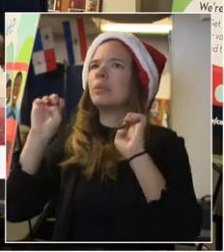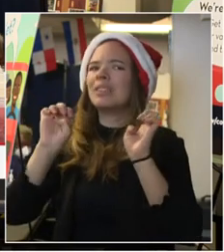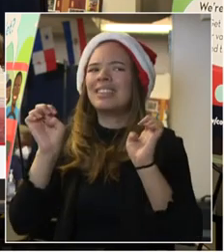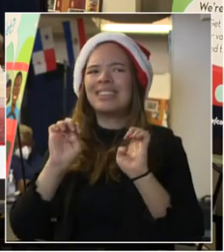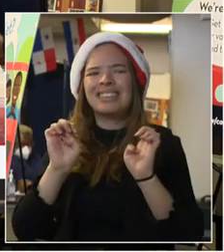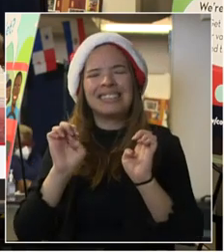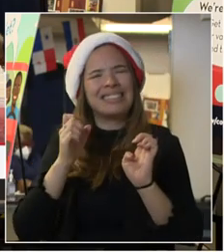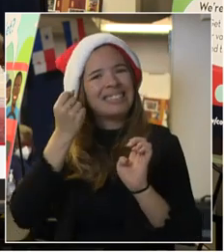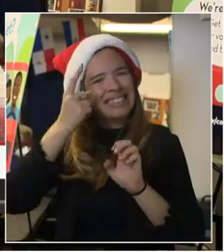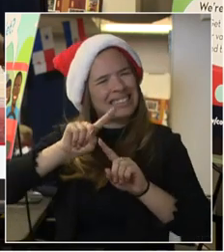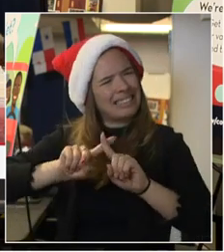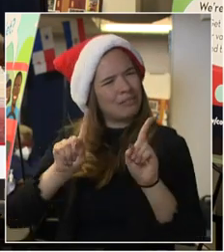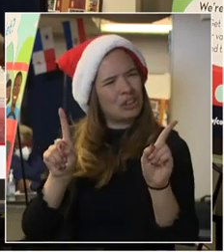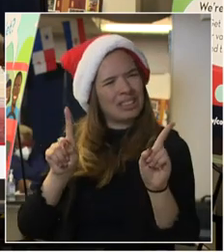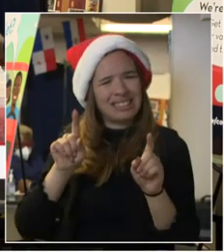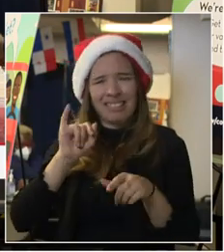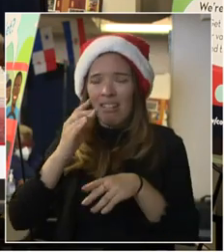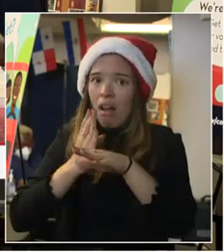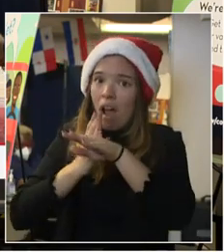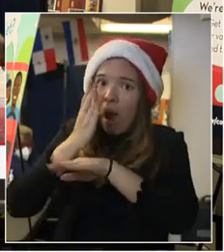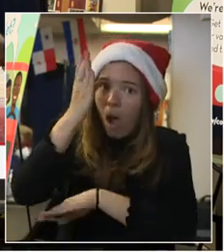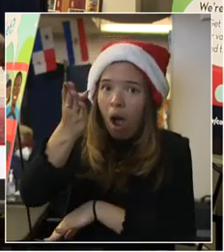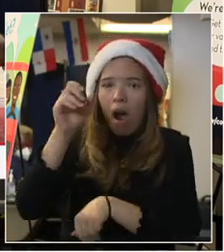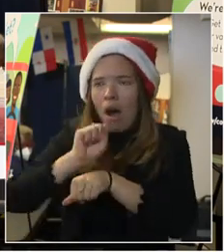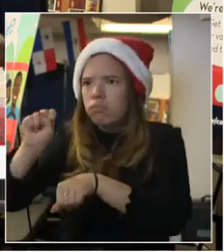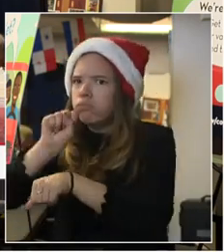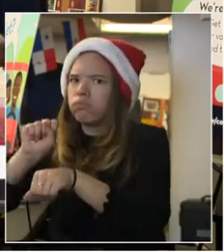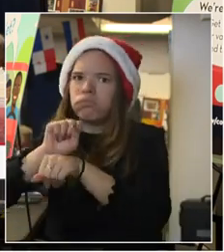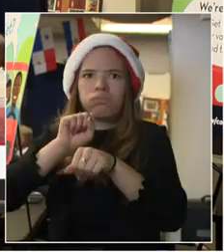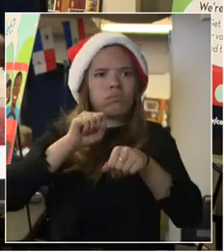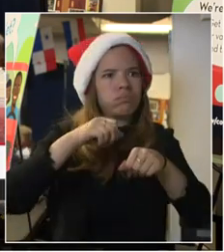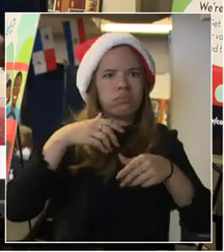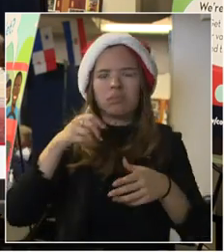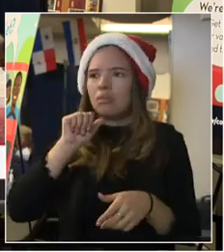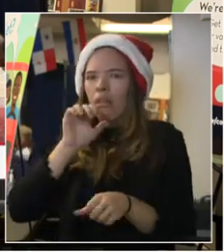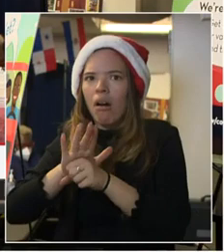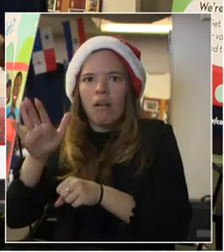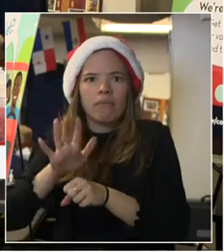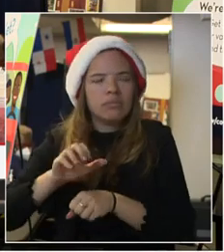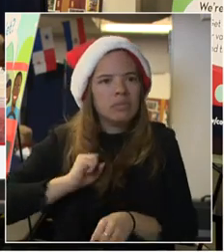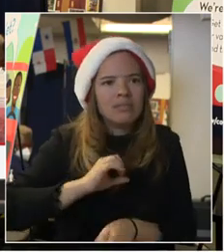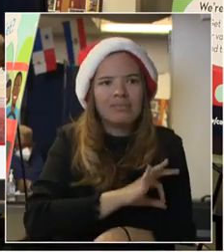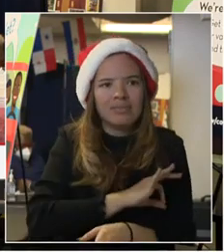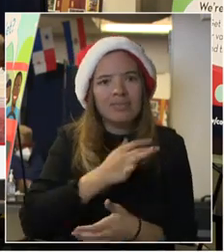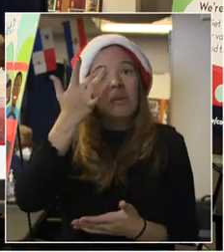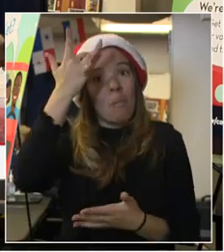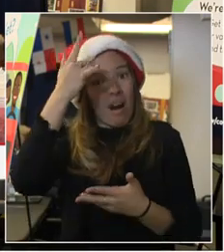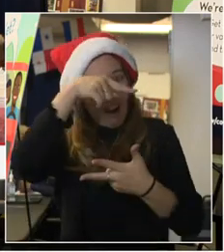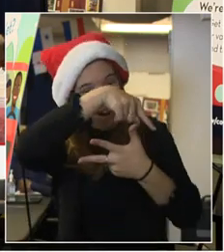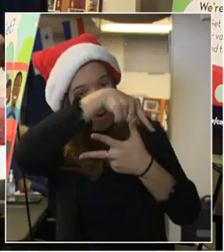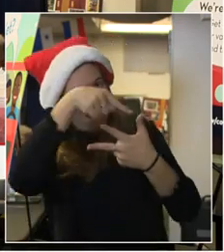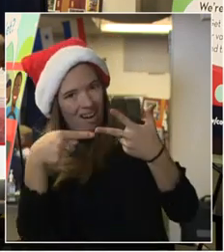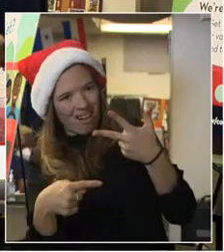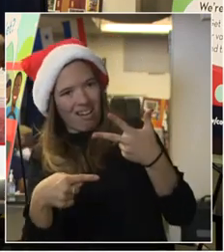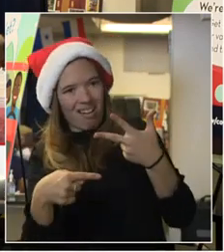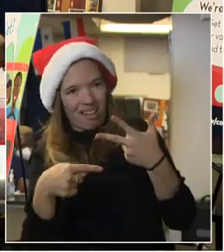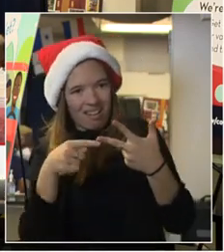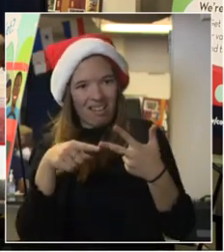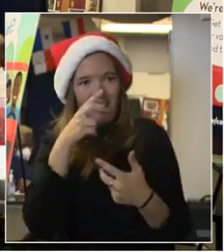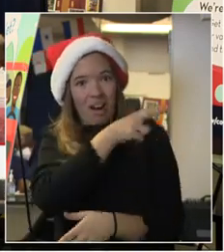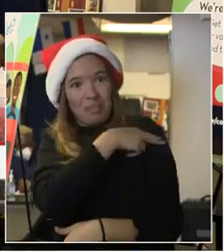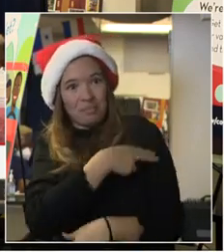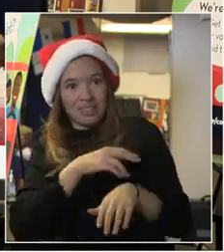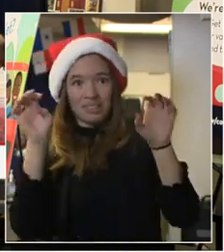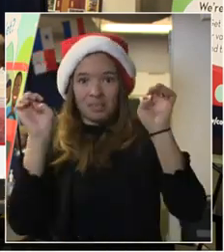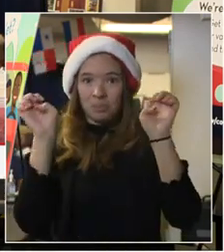overworked in hospitals that are already understaffed. Due to these factors, hospital emergency room wait times, if you've